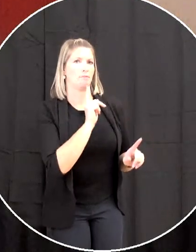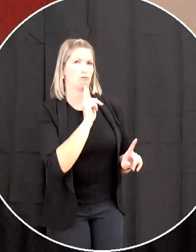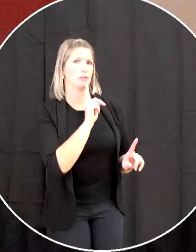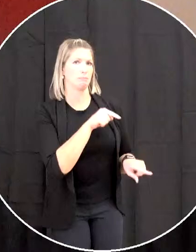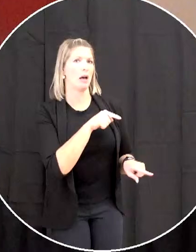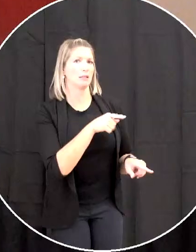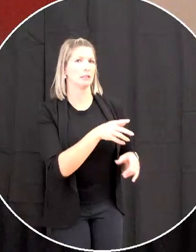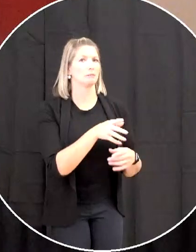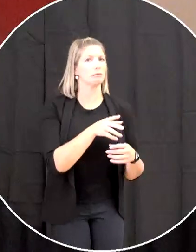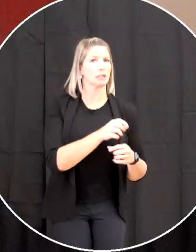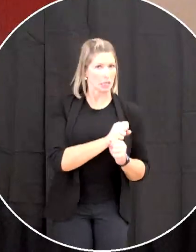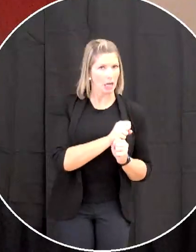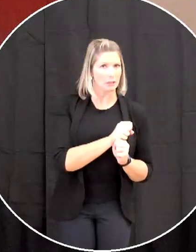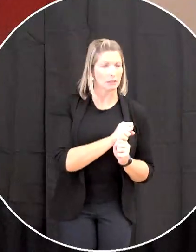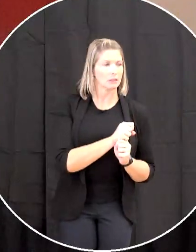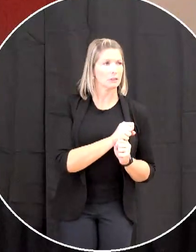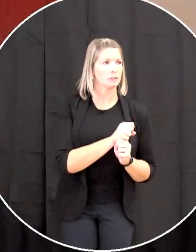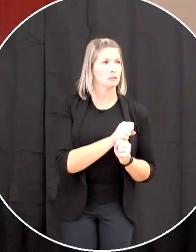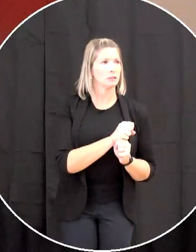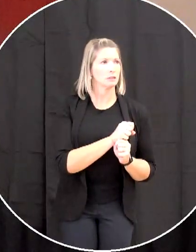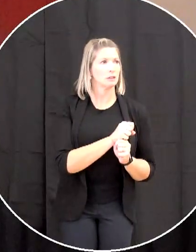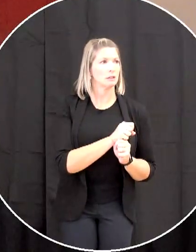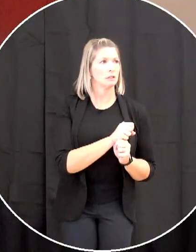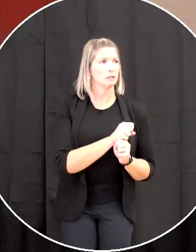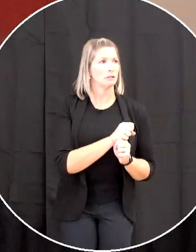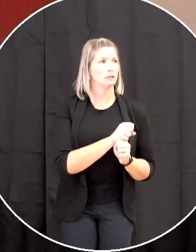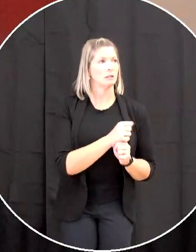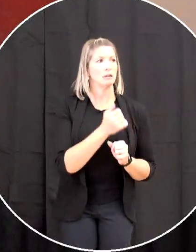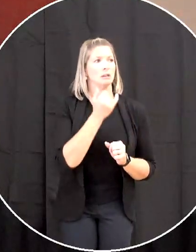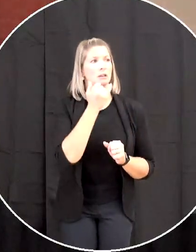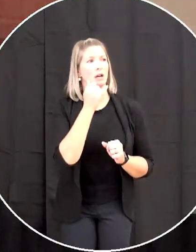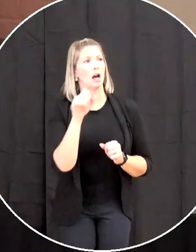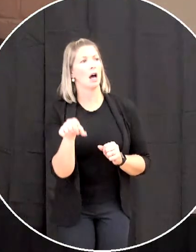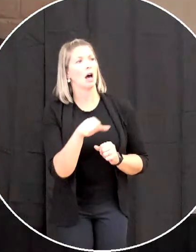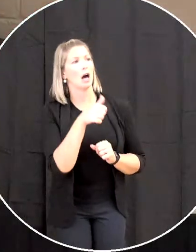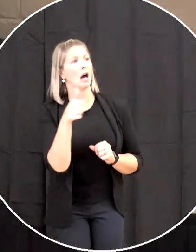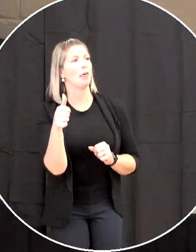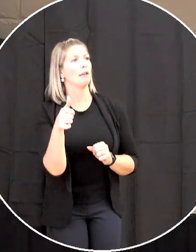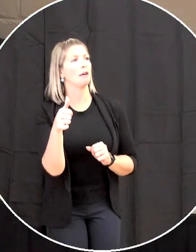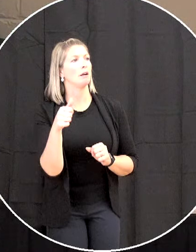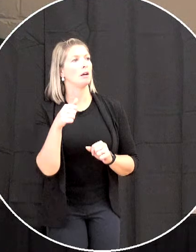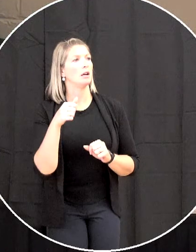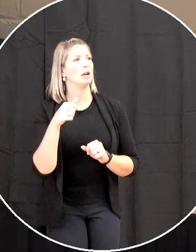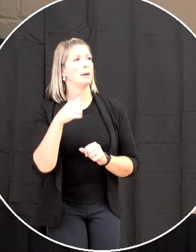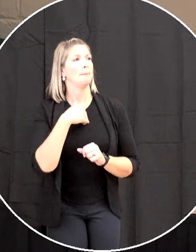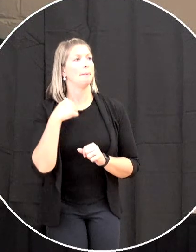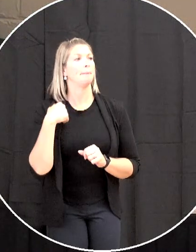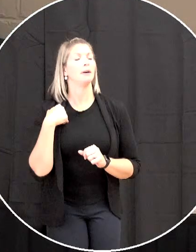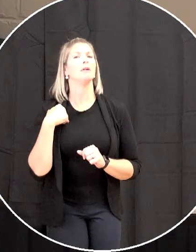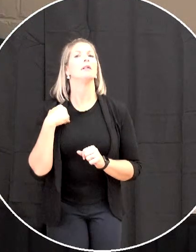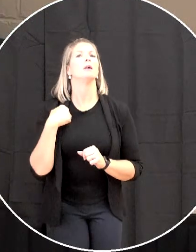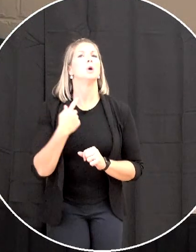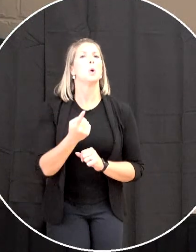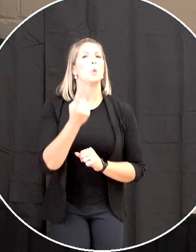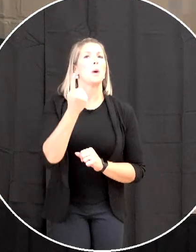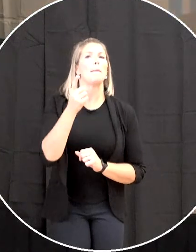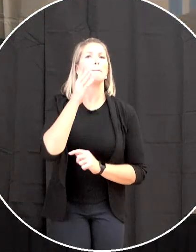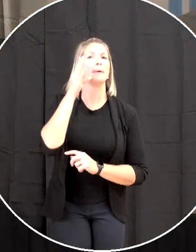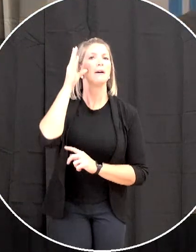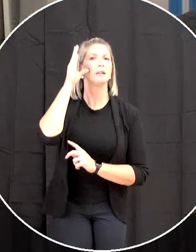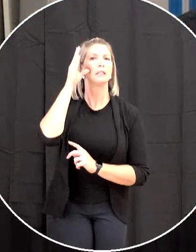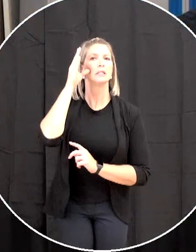So, sorry, Trustee Aspel. One of the parents included it in an email when